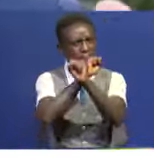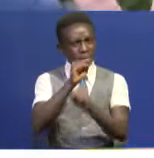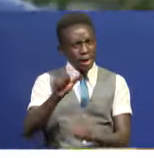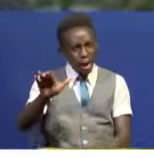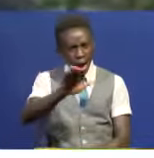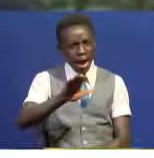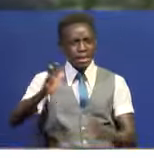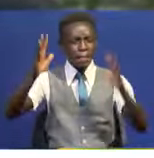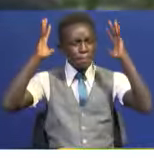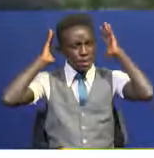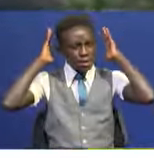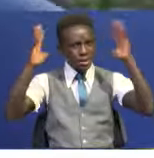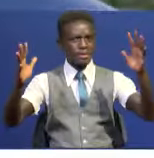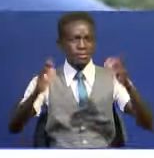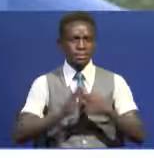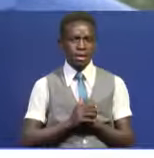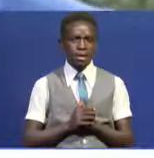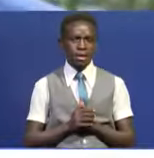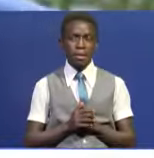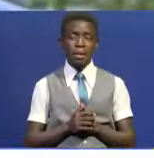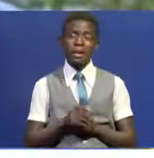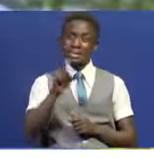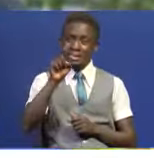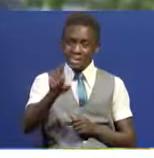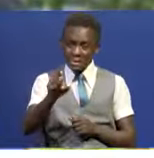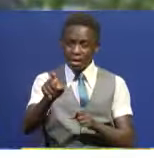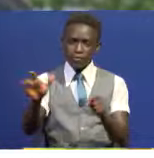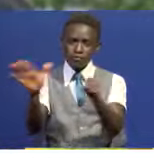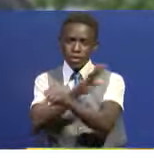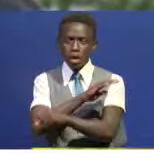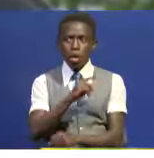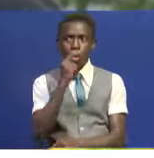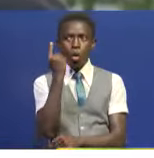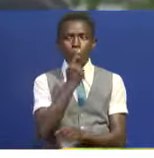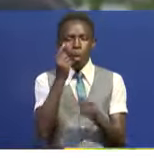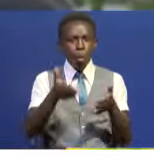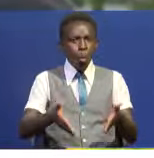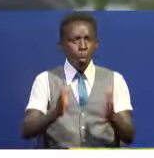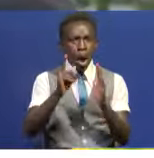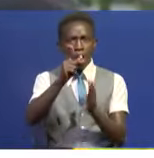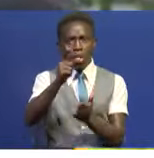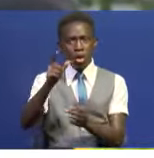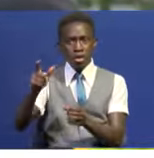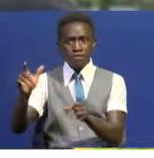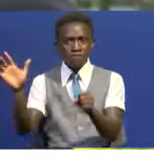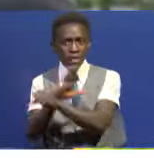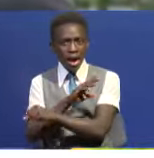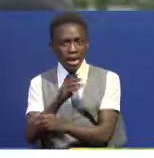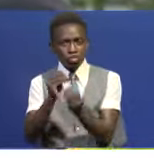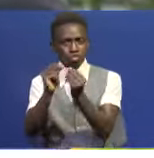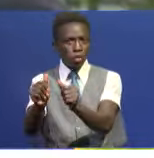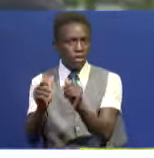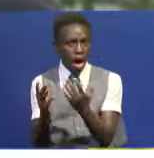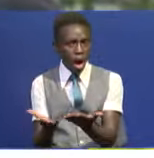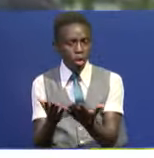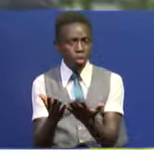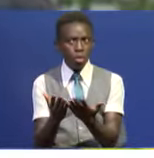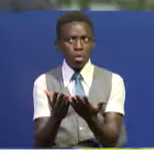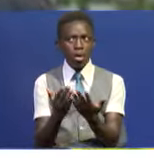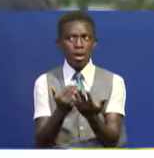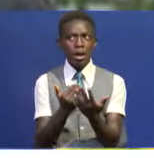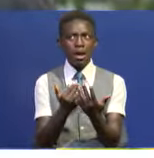that has to be filled somewhat. And there are only two ways of filling a budget deficit. There are only two ways of dealing with the budget